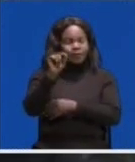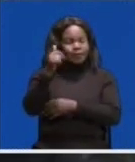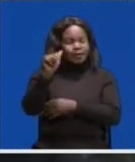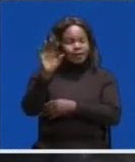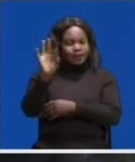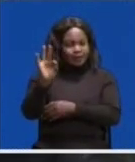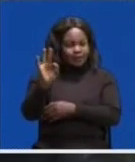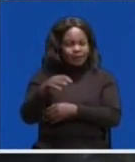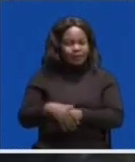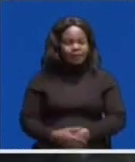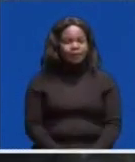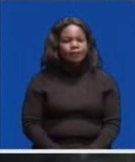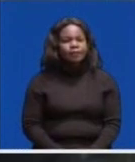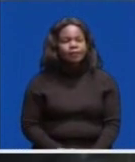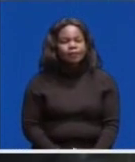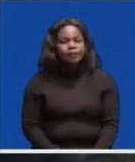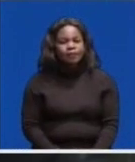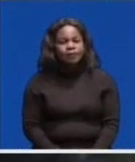2019.